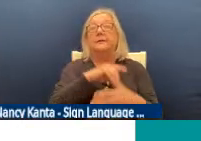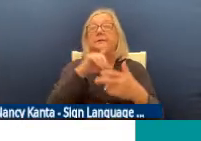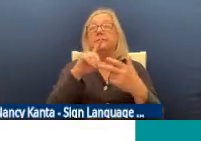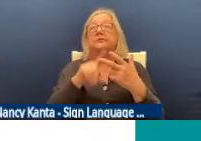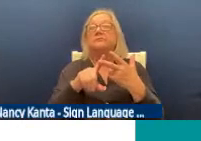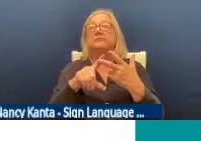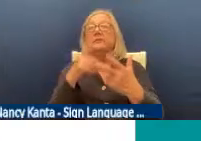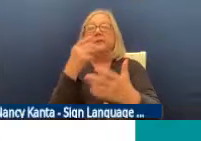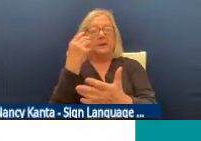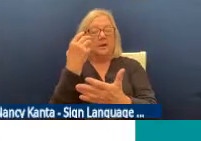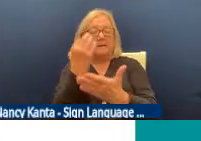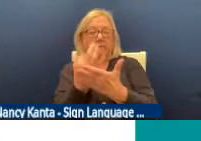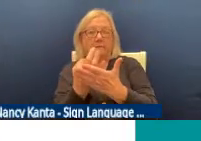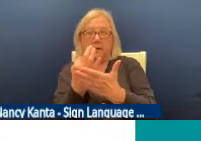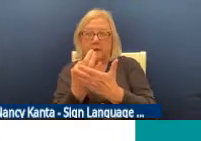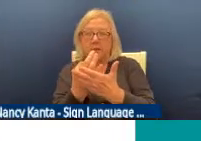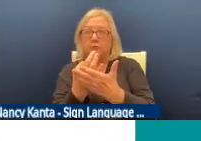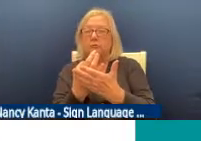financial